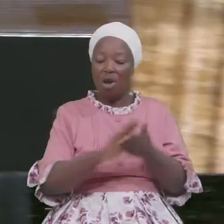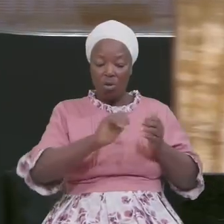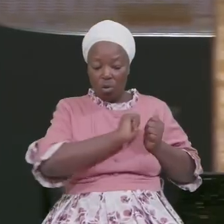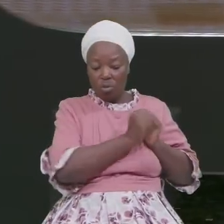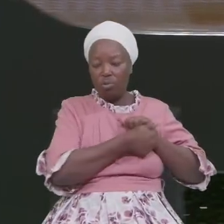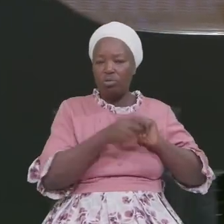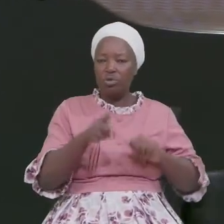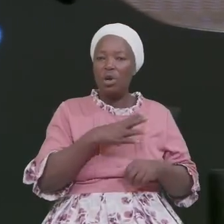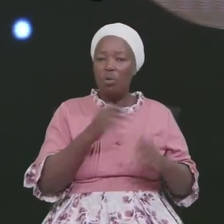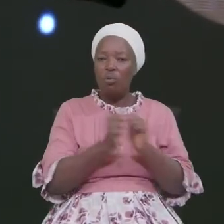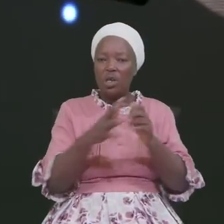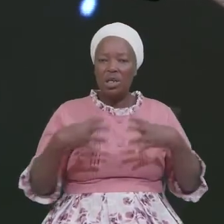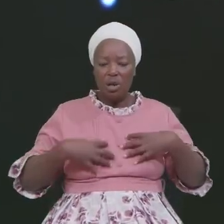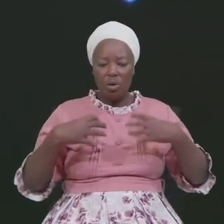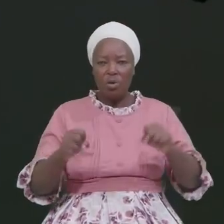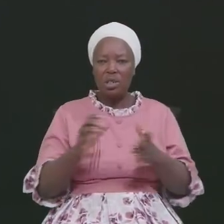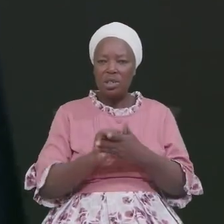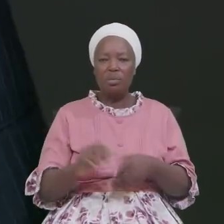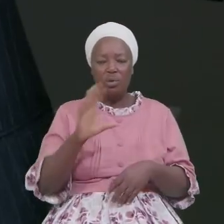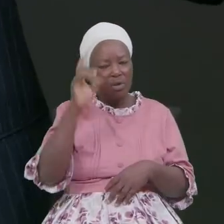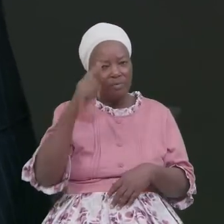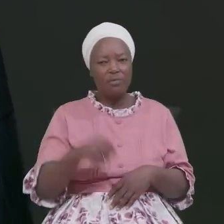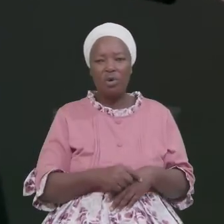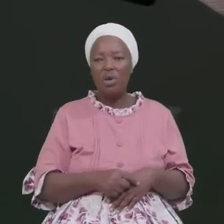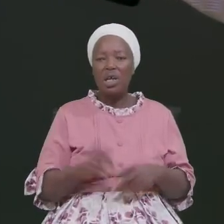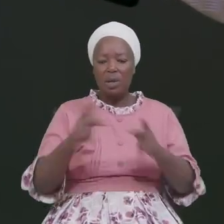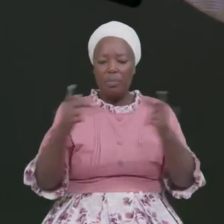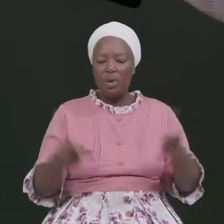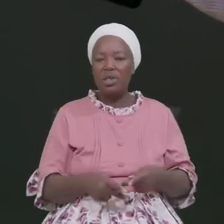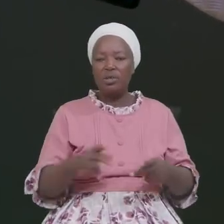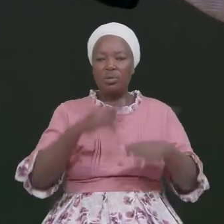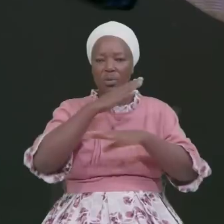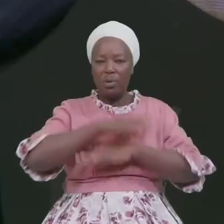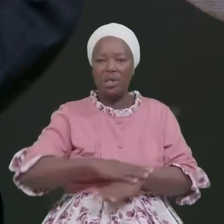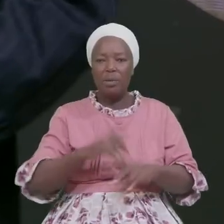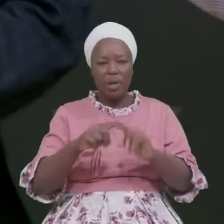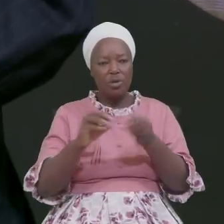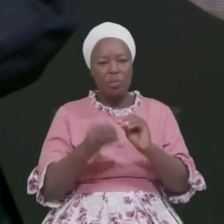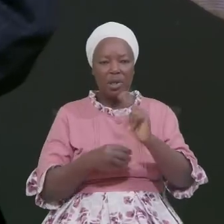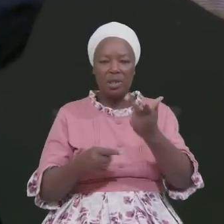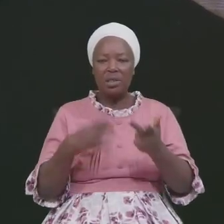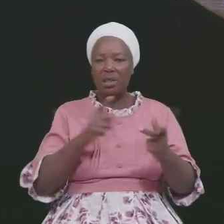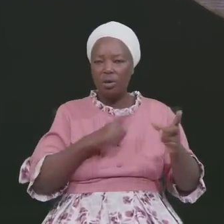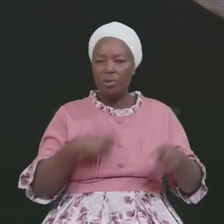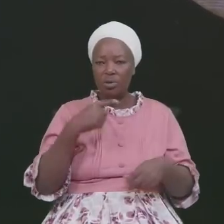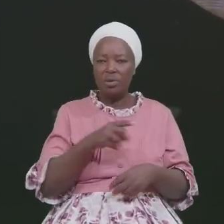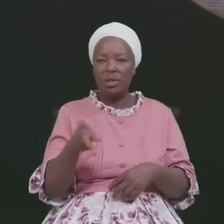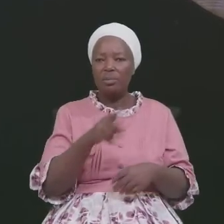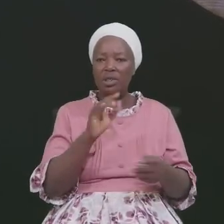the courage, you'll be looking for shelter. But number three, the Lord told them